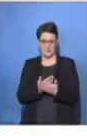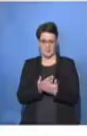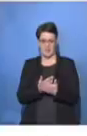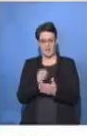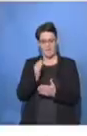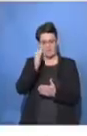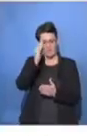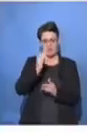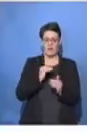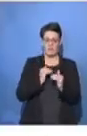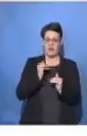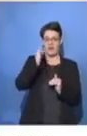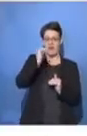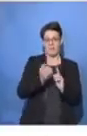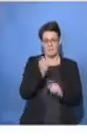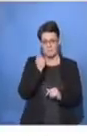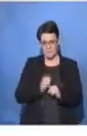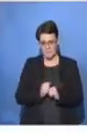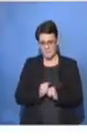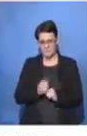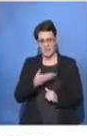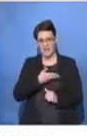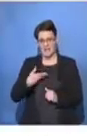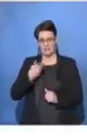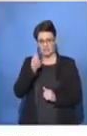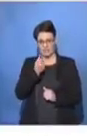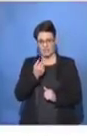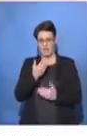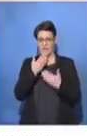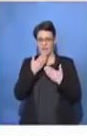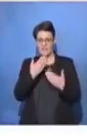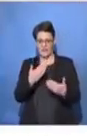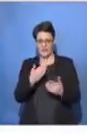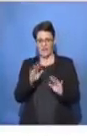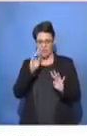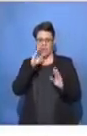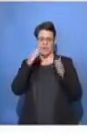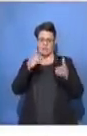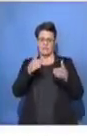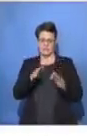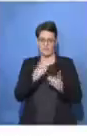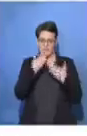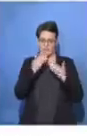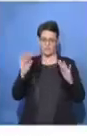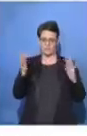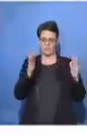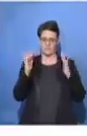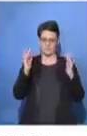going forward. Ladies and gentlemen, thank you for your kind attention.